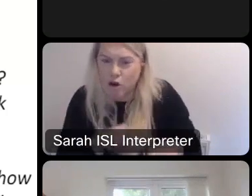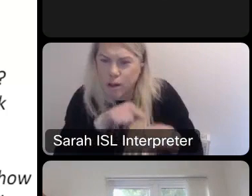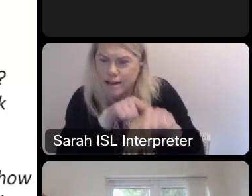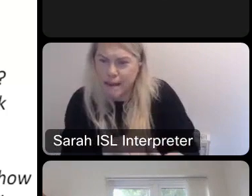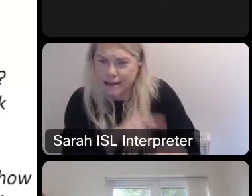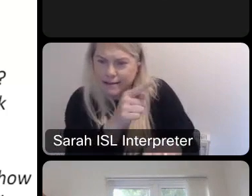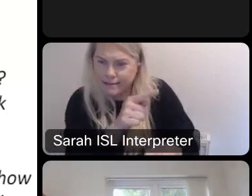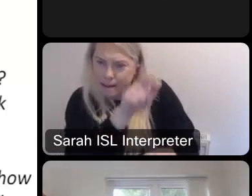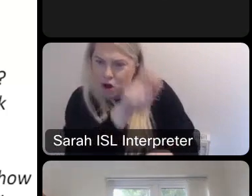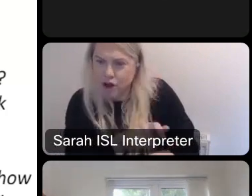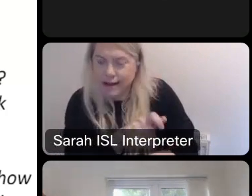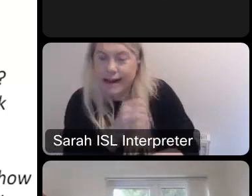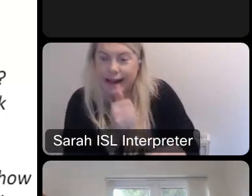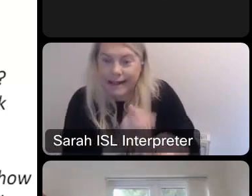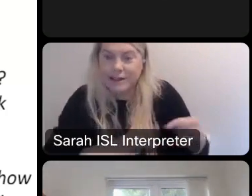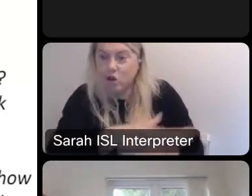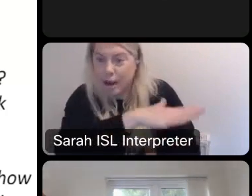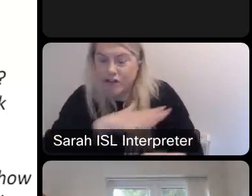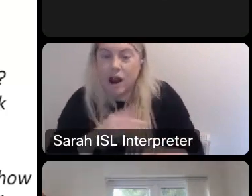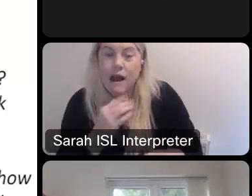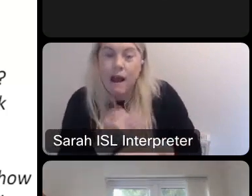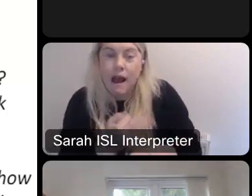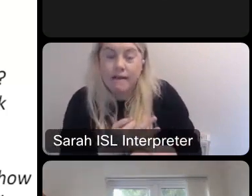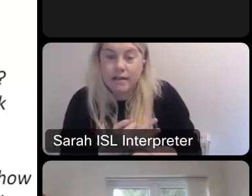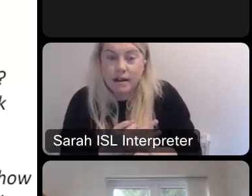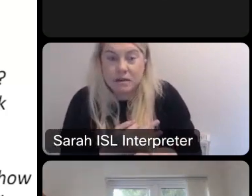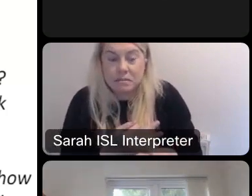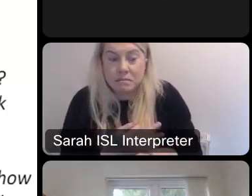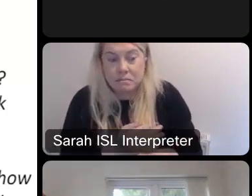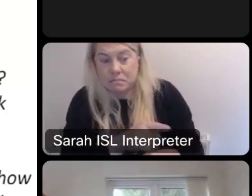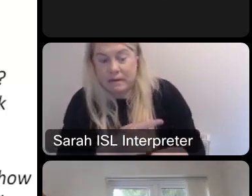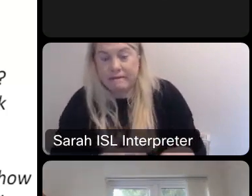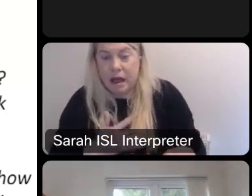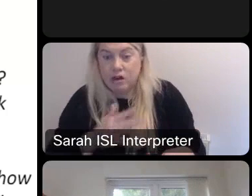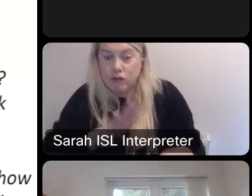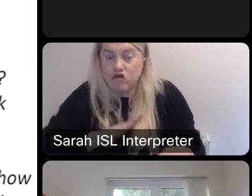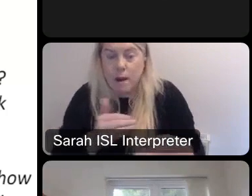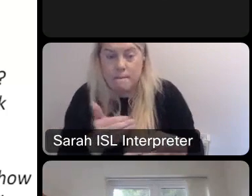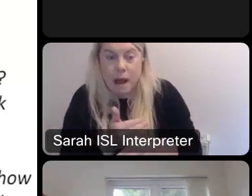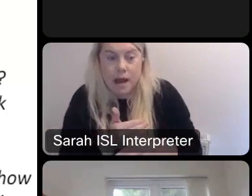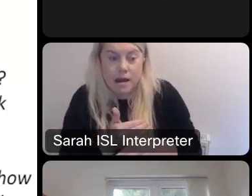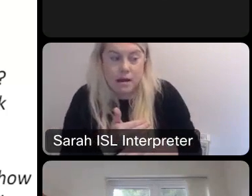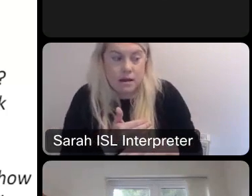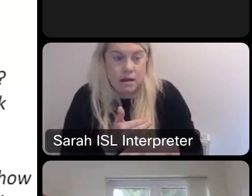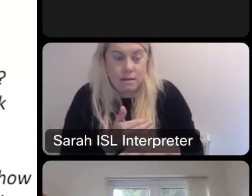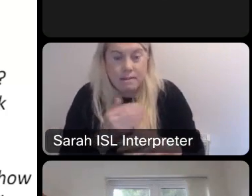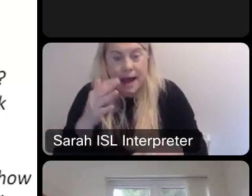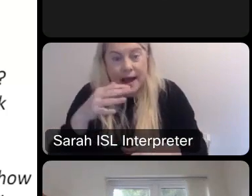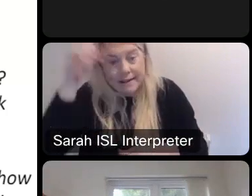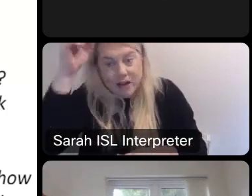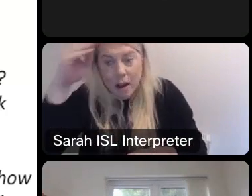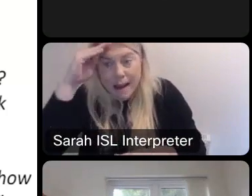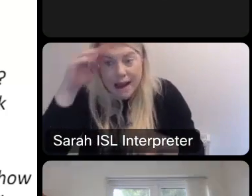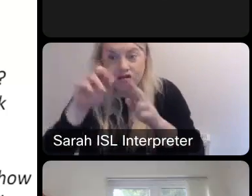and the circumstances. Often people do find it reassuring to hear that a more senior manager or a peer has